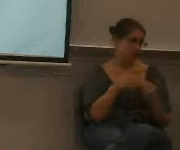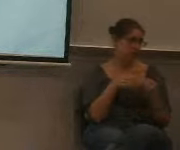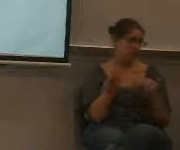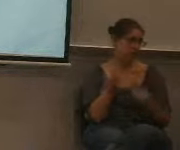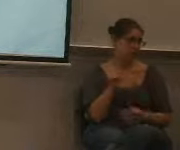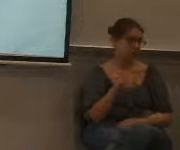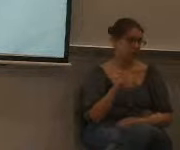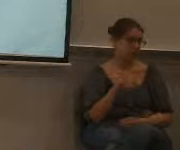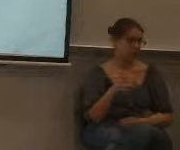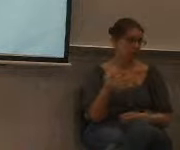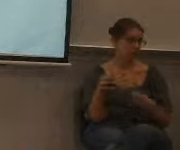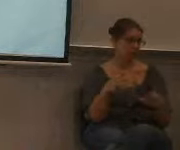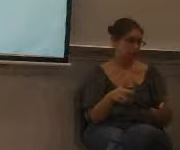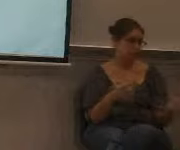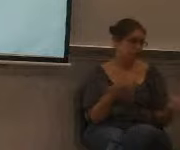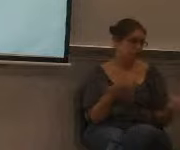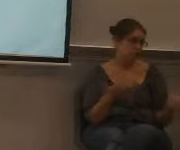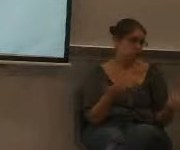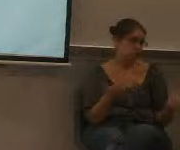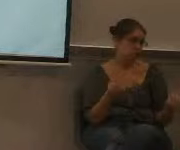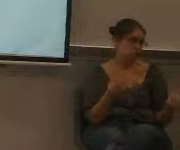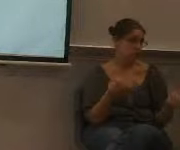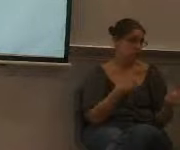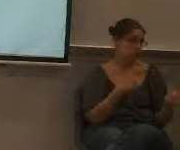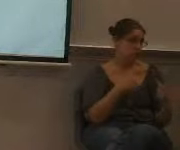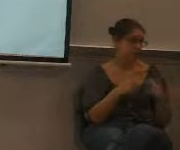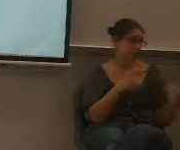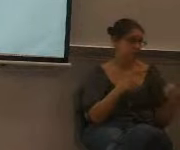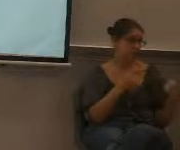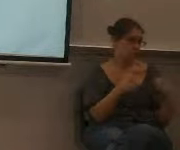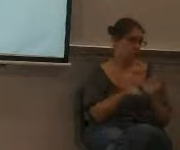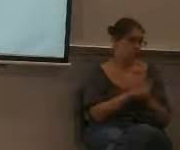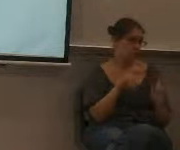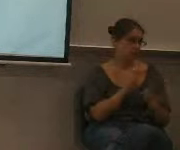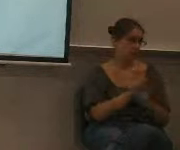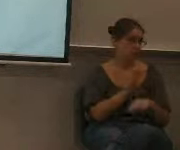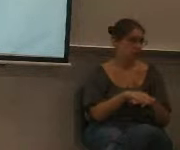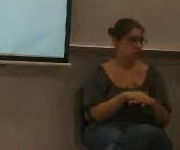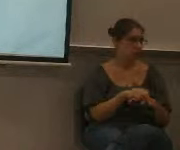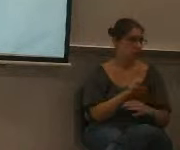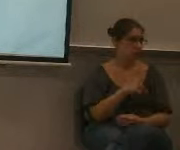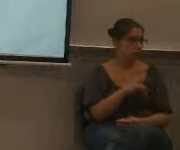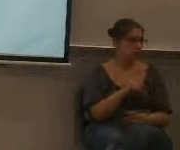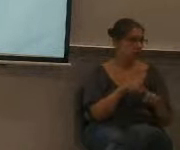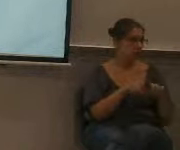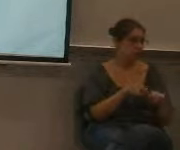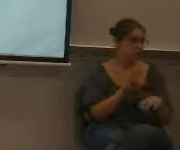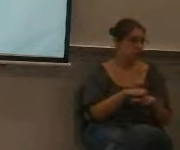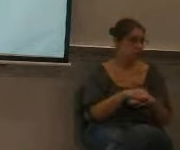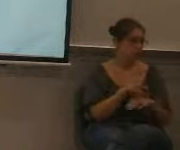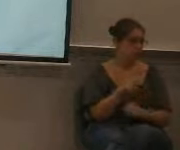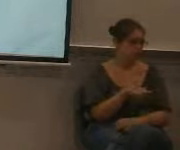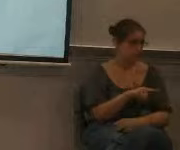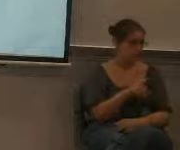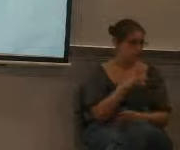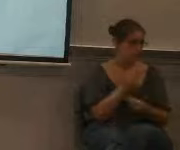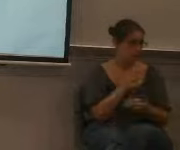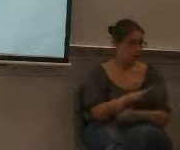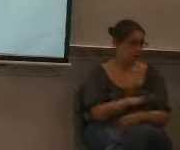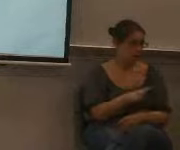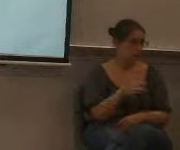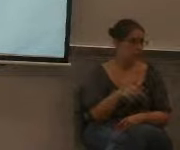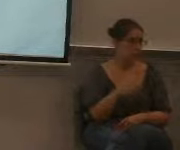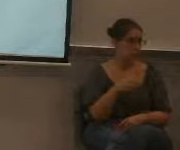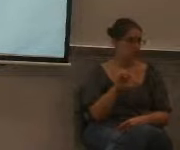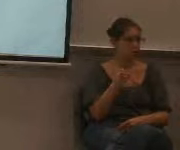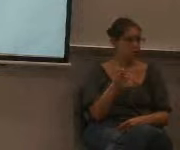rest of the river. And so they have a very strong negative effect on species that rely on those wetlands and